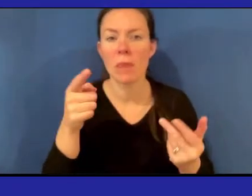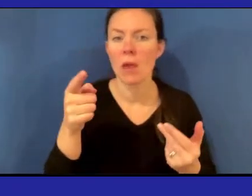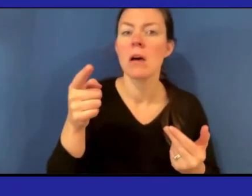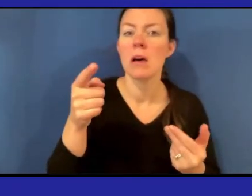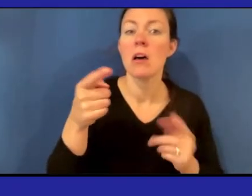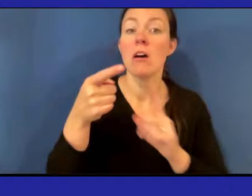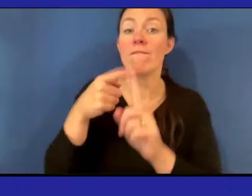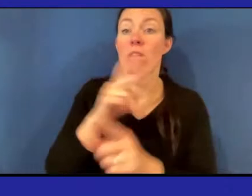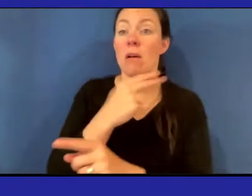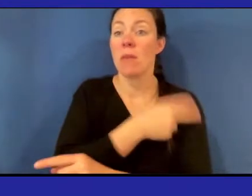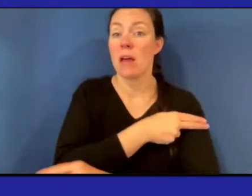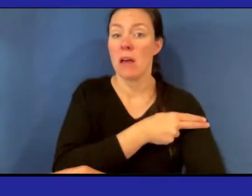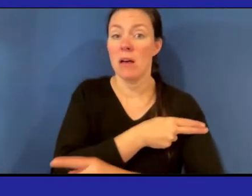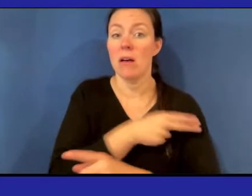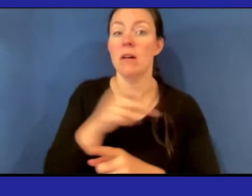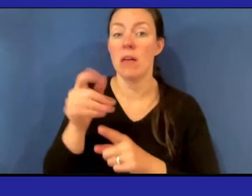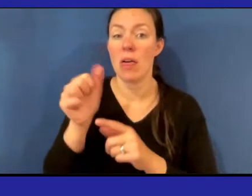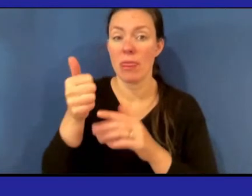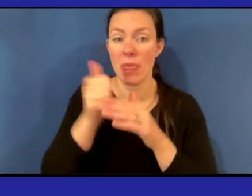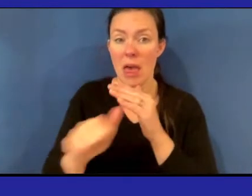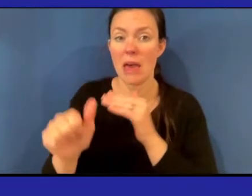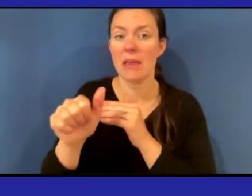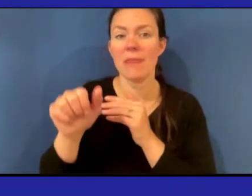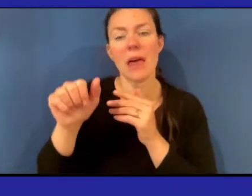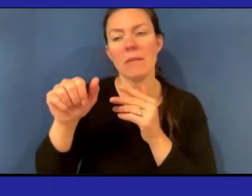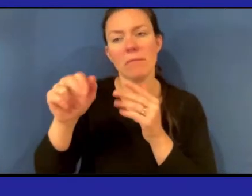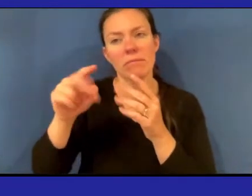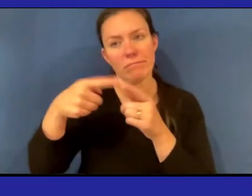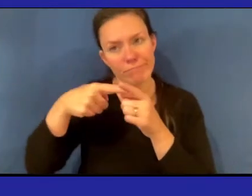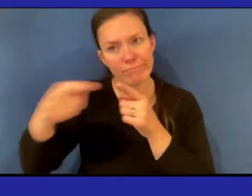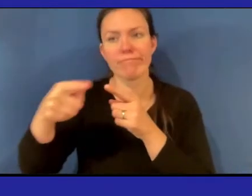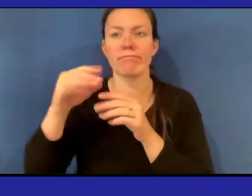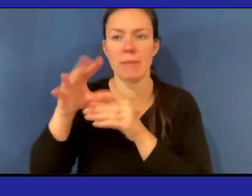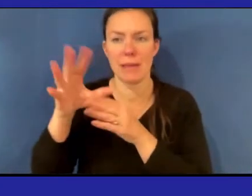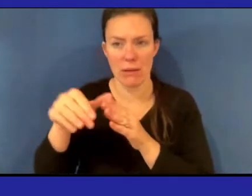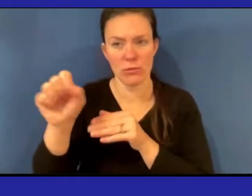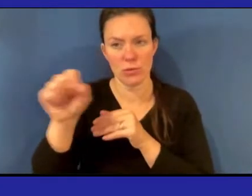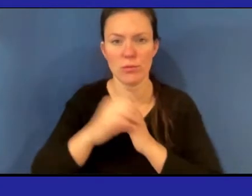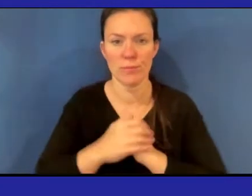under finance and they are specialized. okay. All right, thanks.